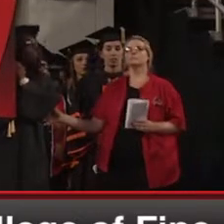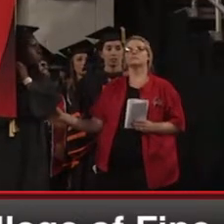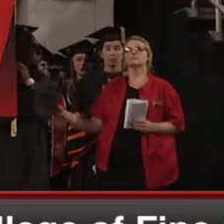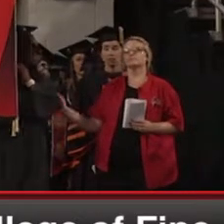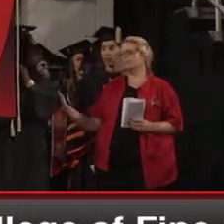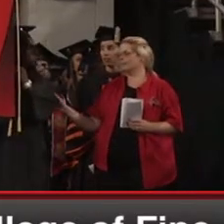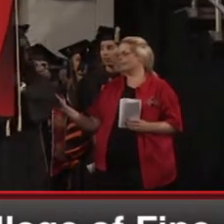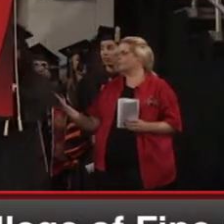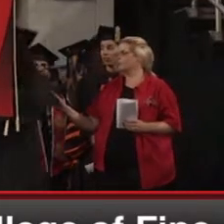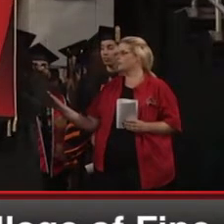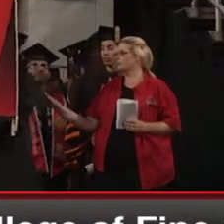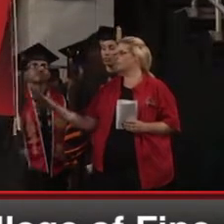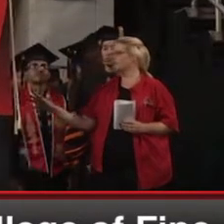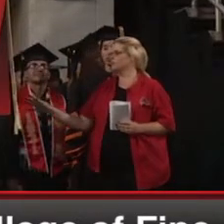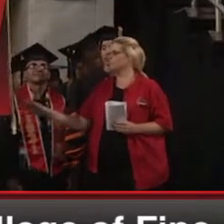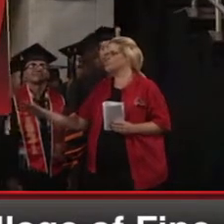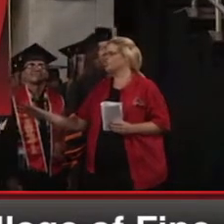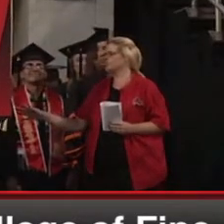floor.